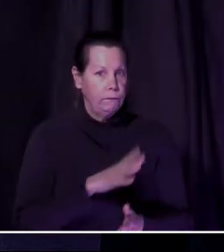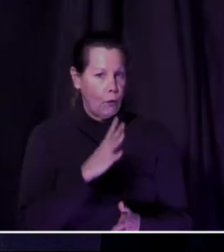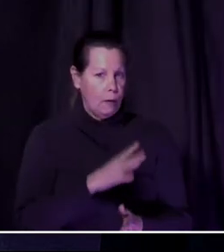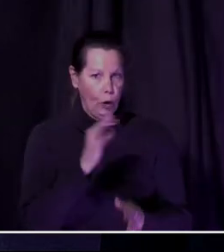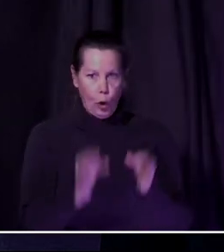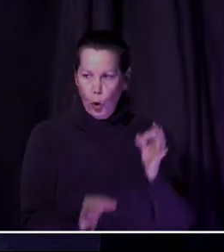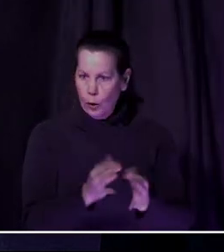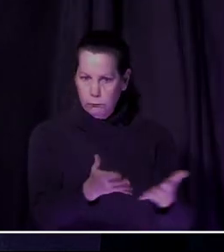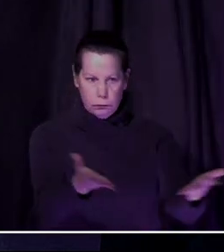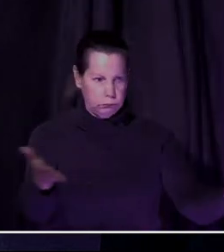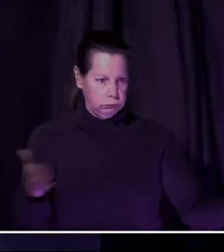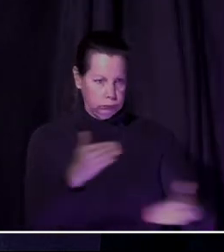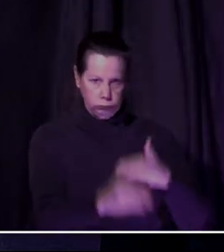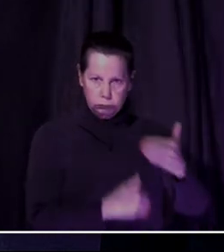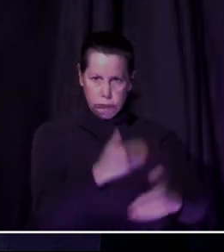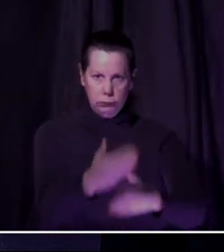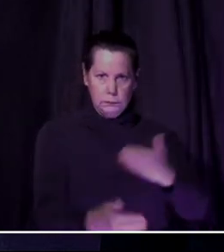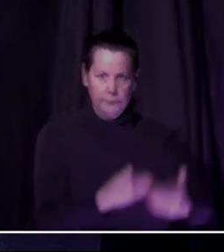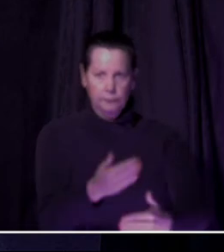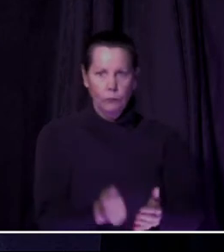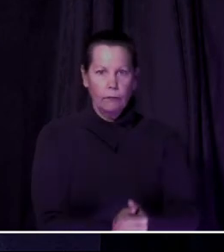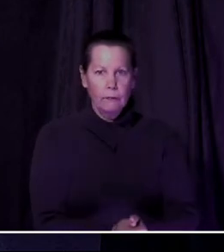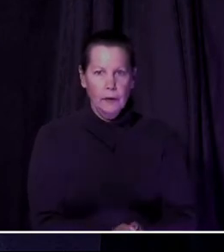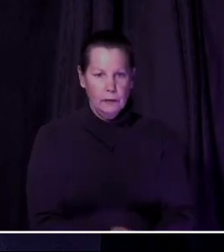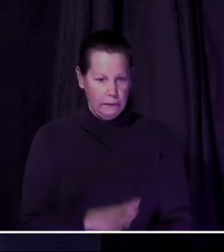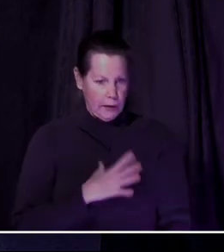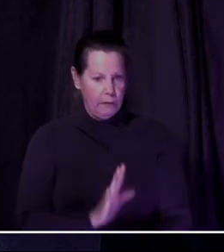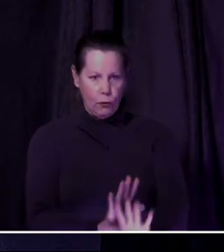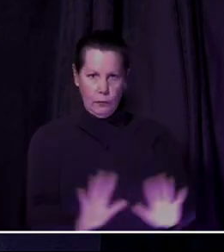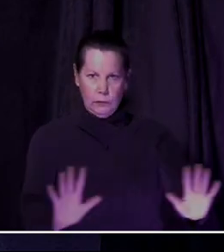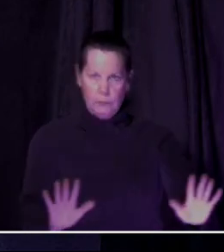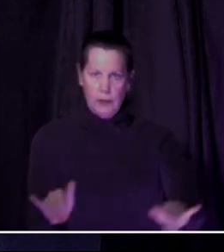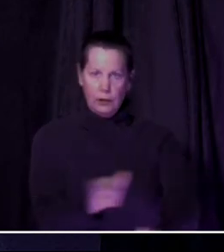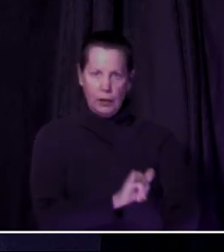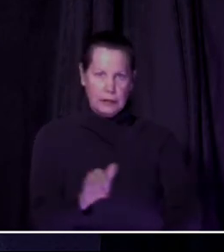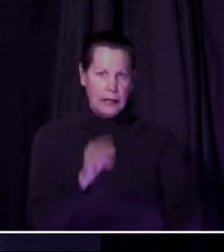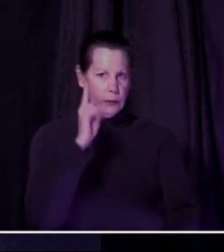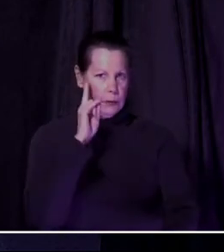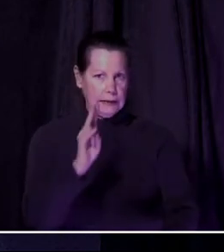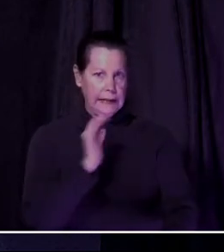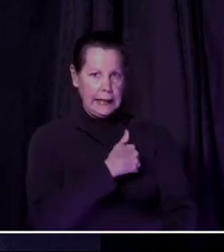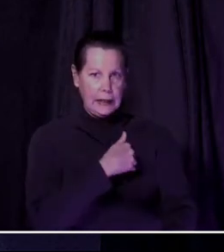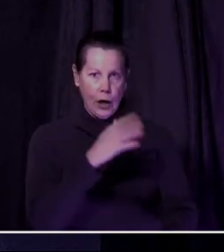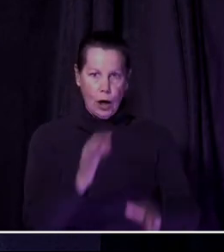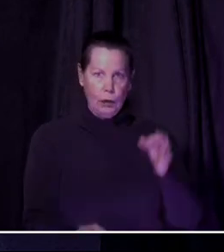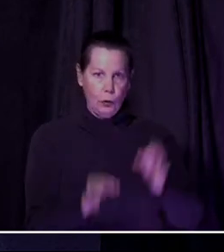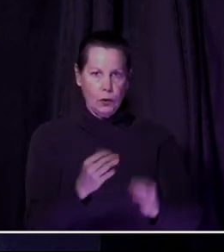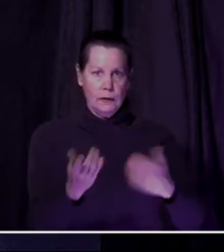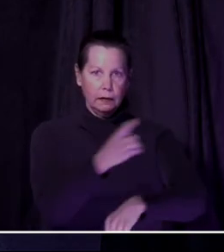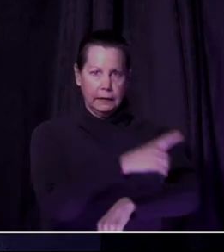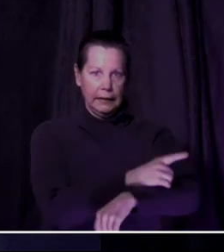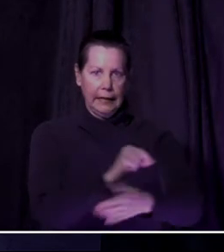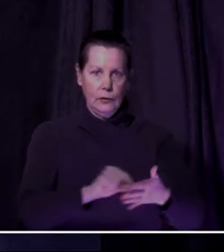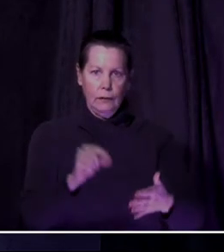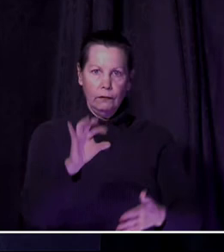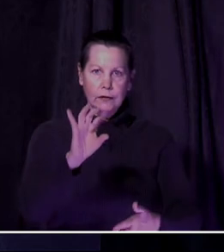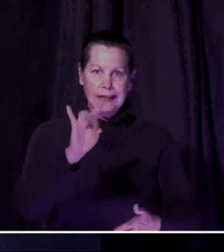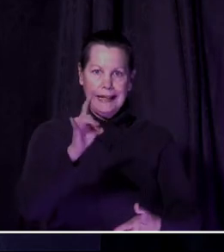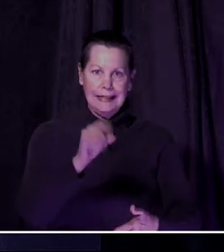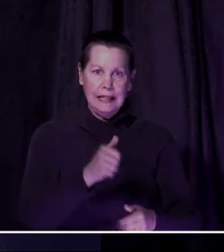courtroom proceeding, if you will. It's very formal, just like we see in our world today. Verse 18,